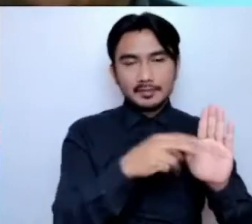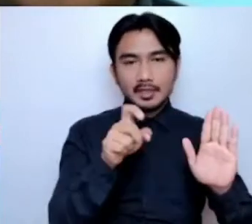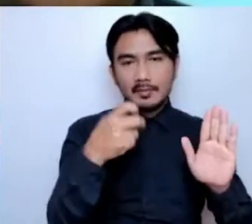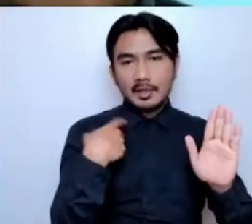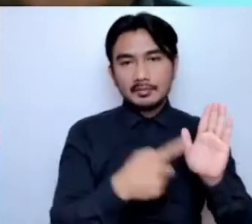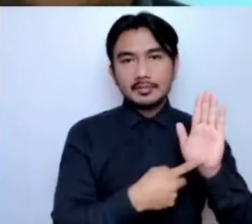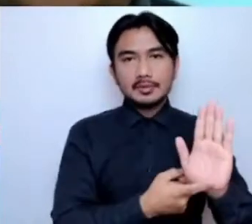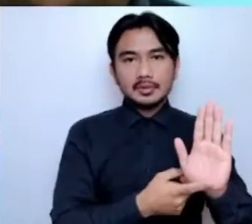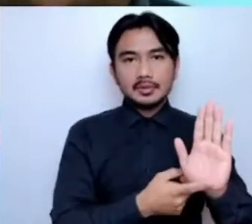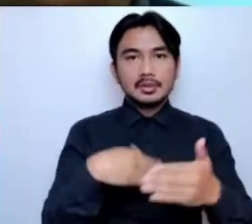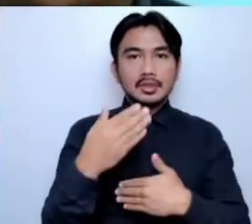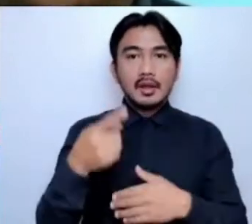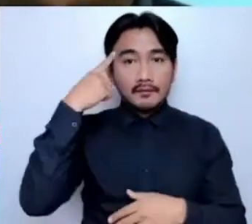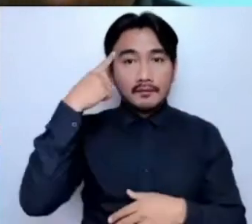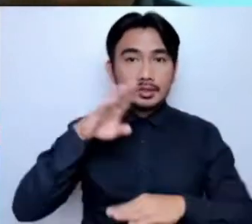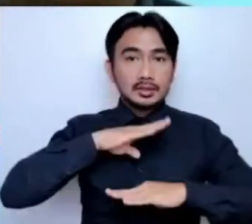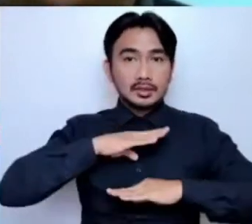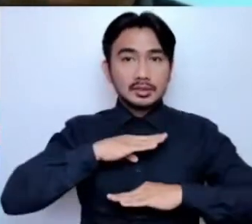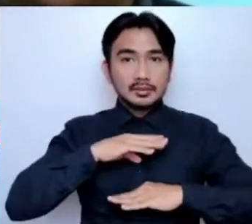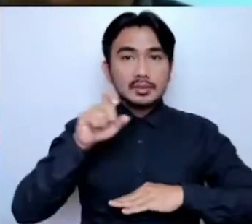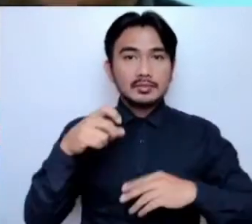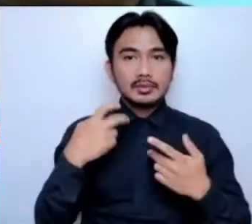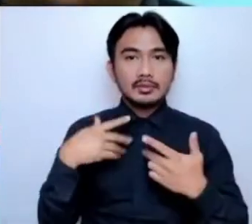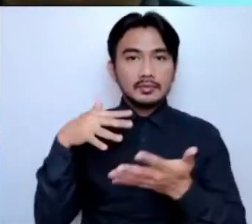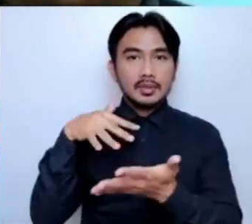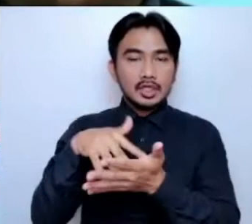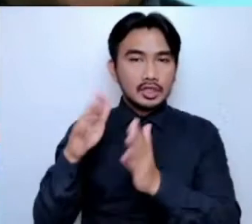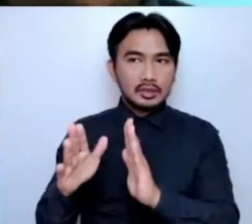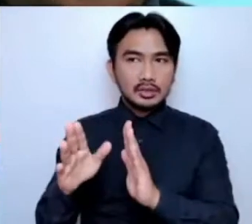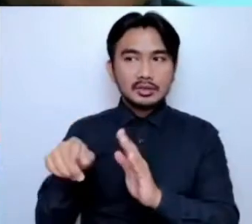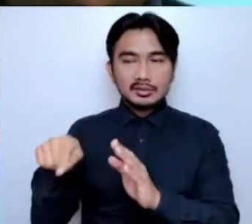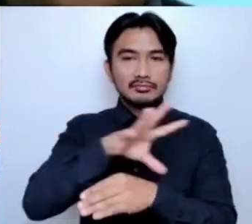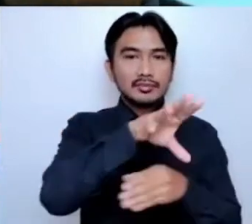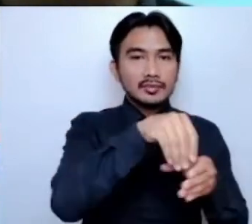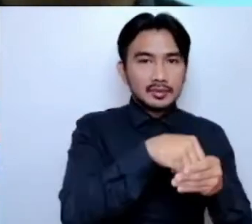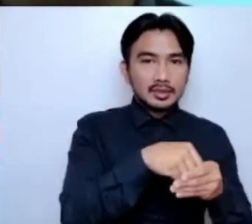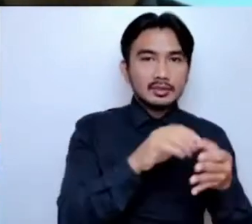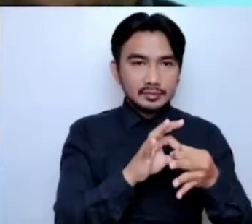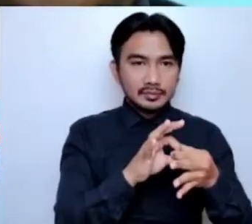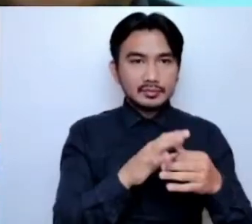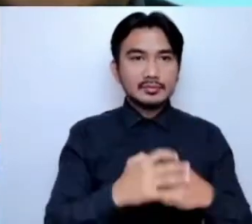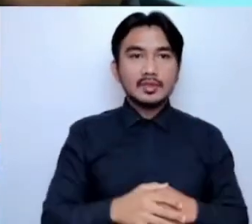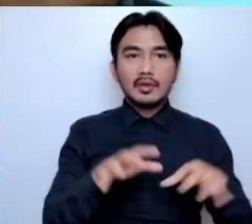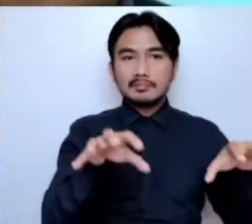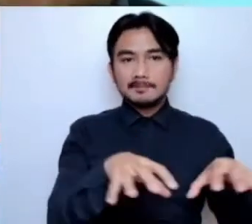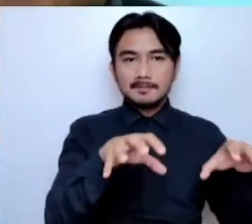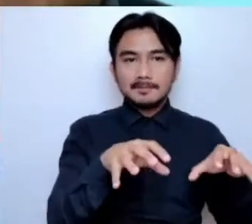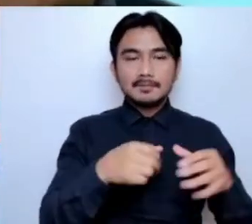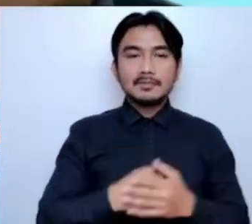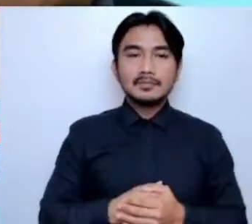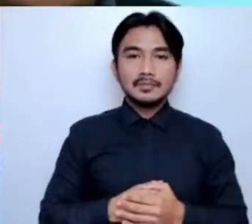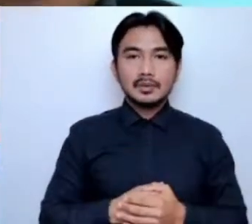satisfactory, at least engaging our learners to participate, cooperate, and or collaborate. For